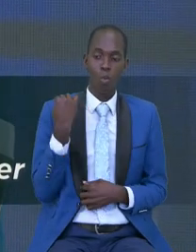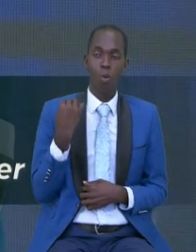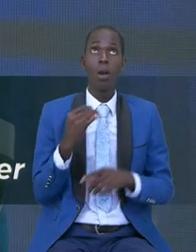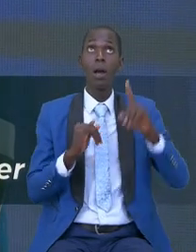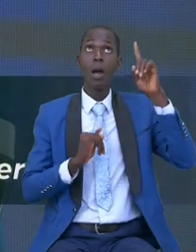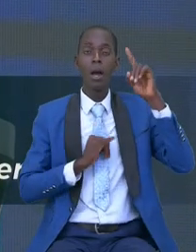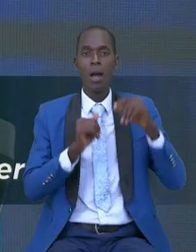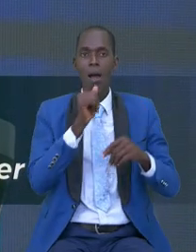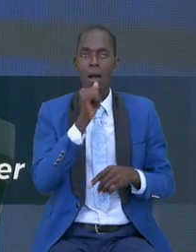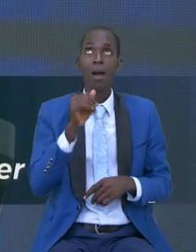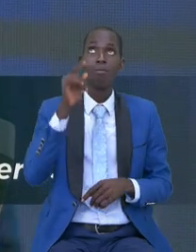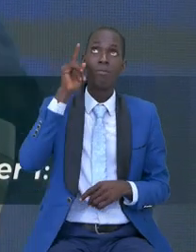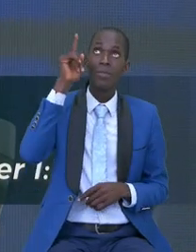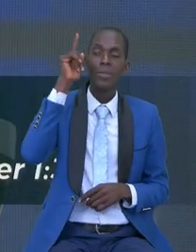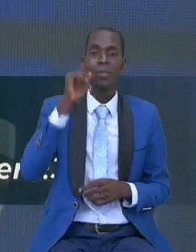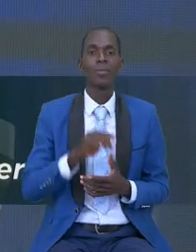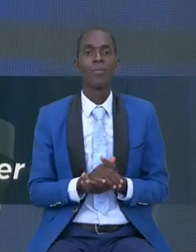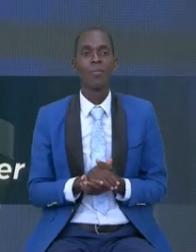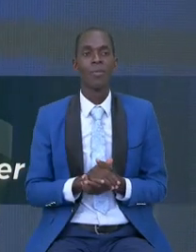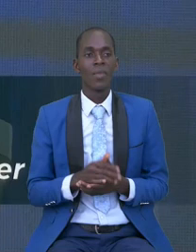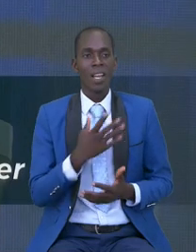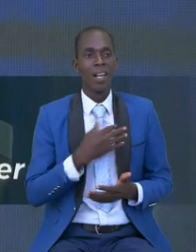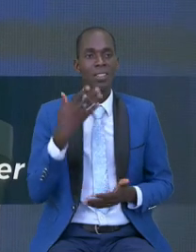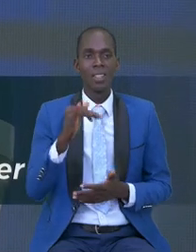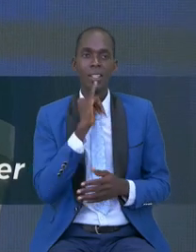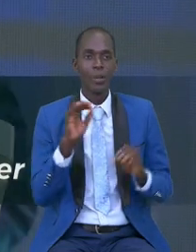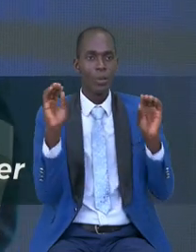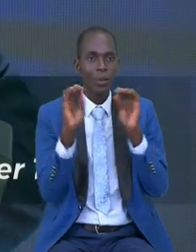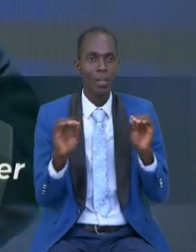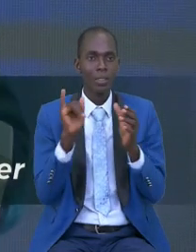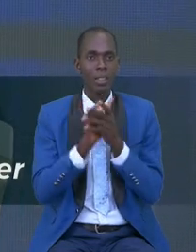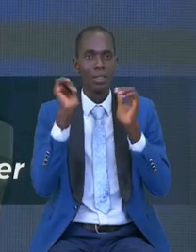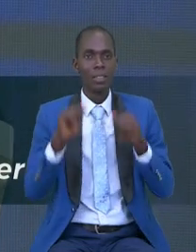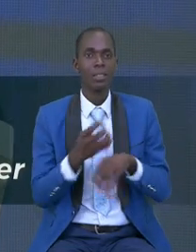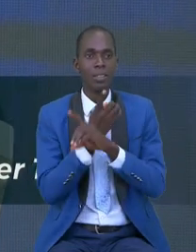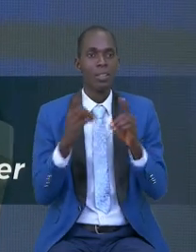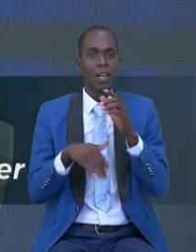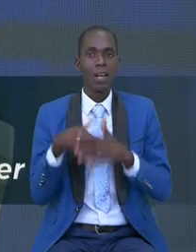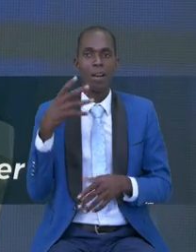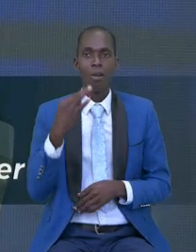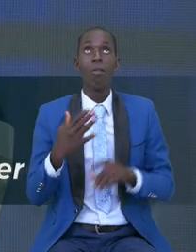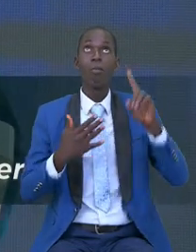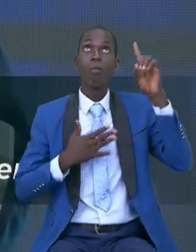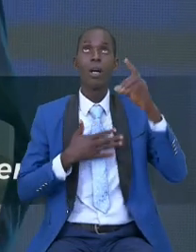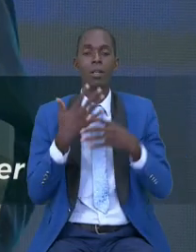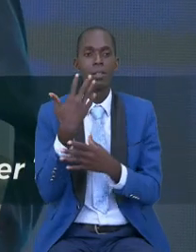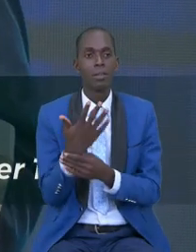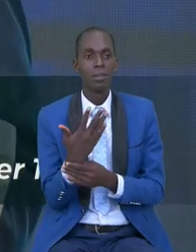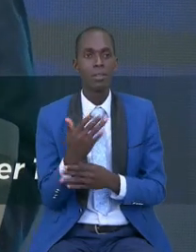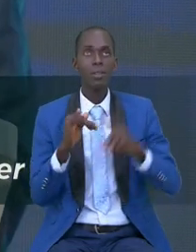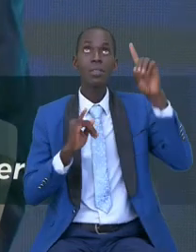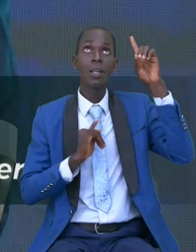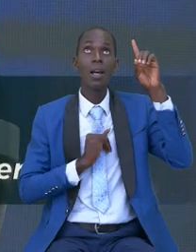am he. And there is none that can deliver out of my hand.